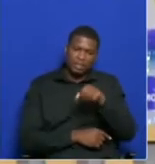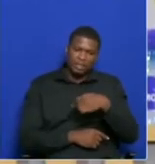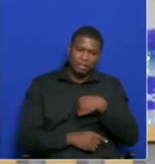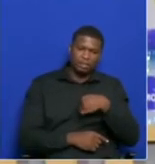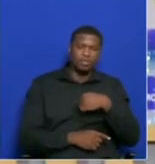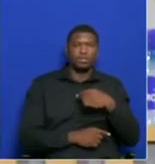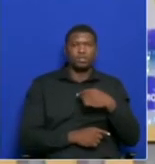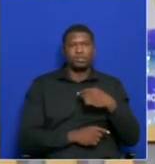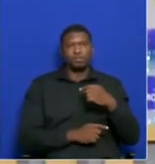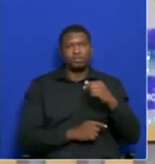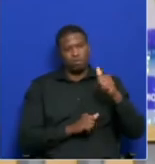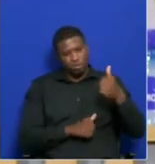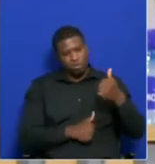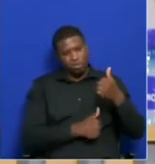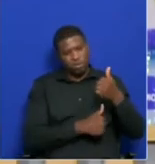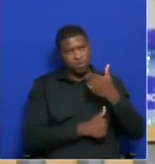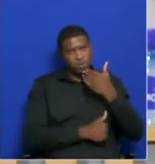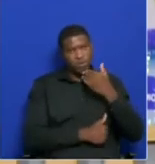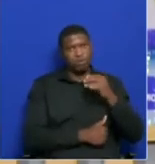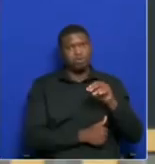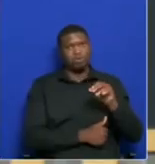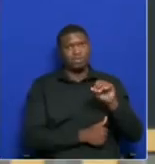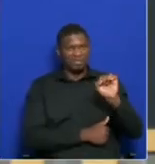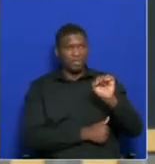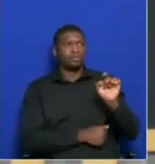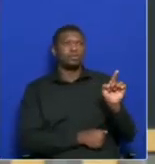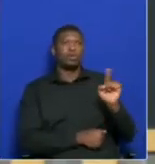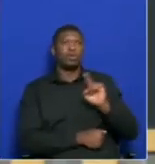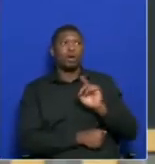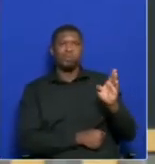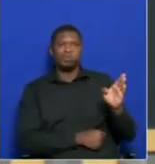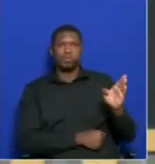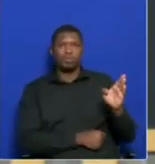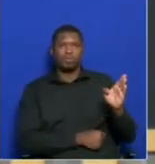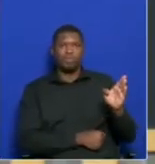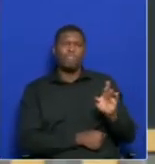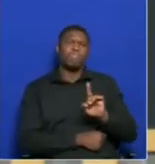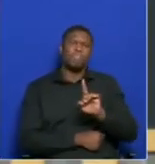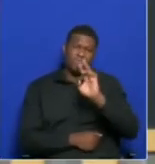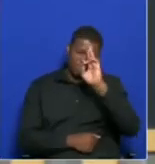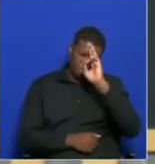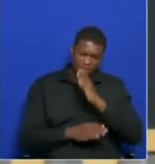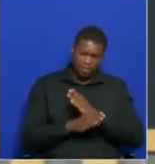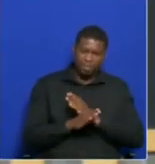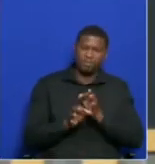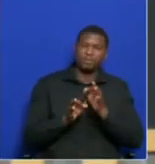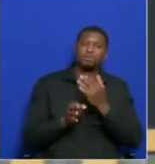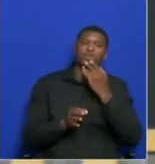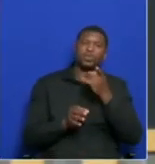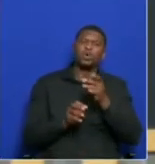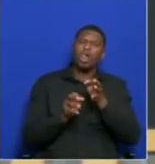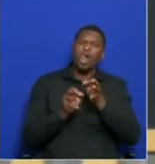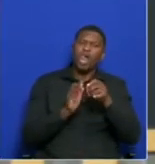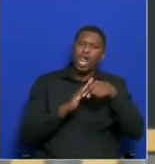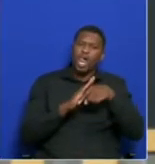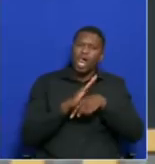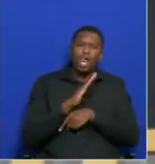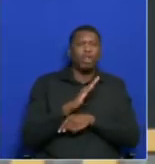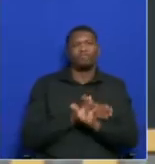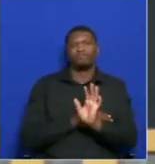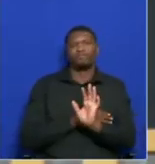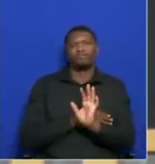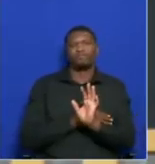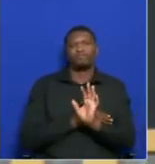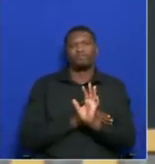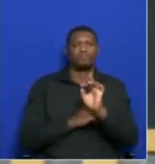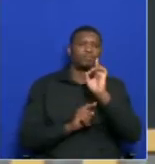by virtue of him being there. I've said to you, I don't want you to give an explanation about structures and the